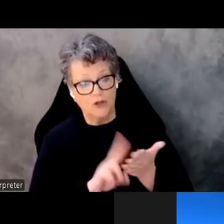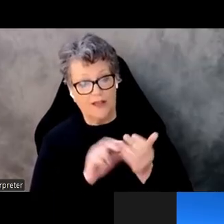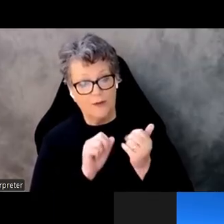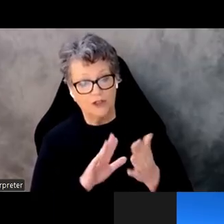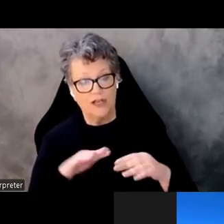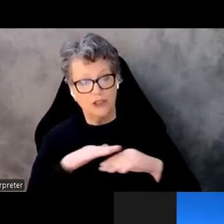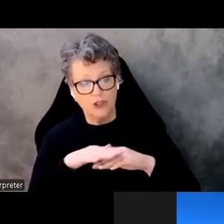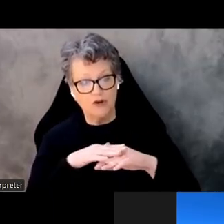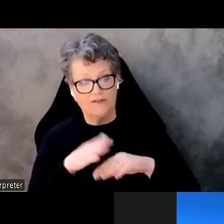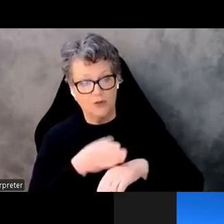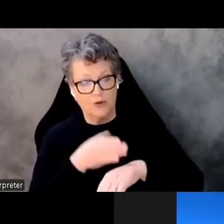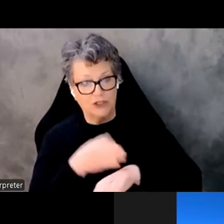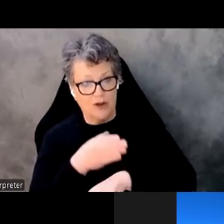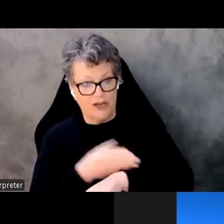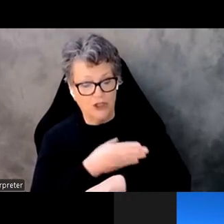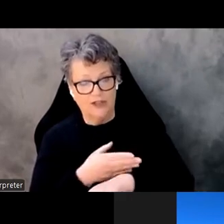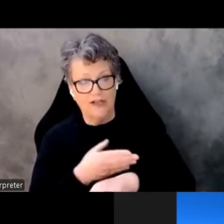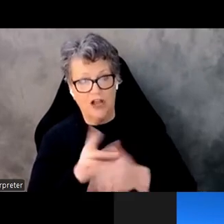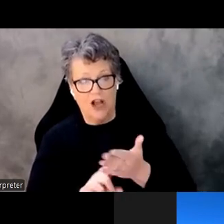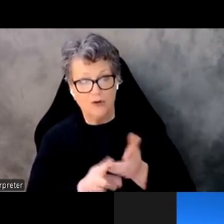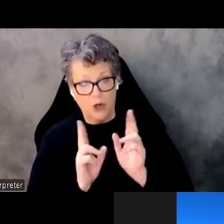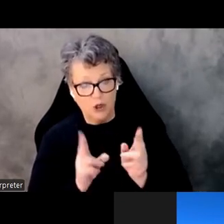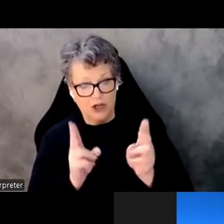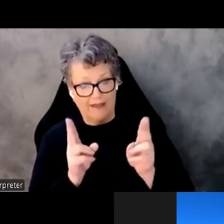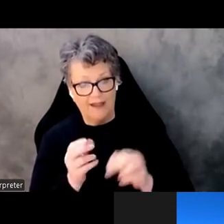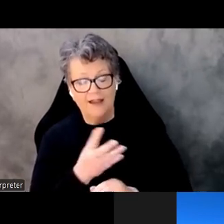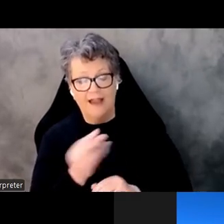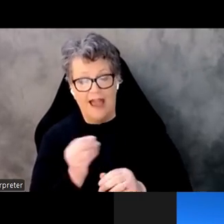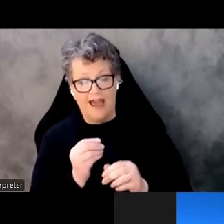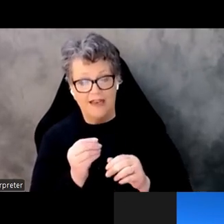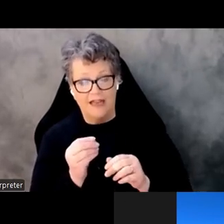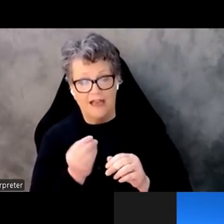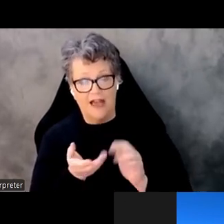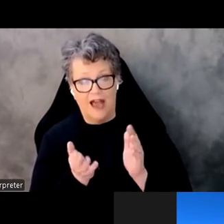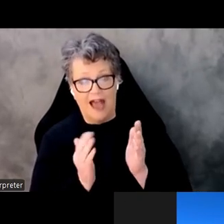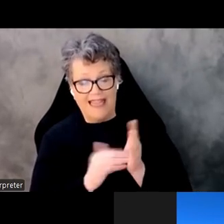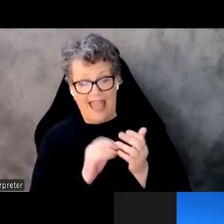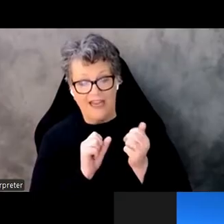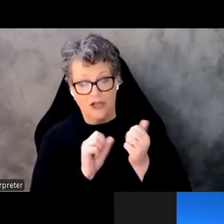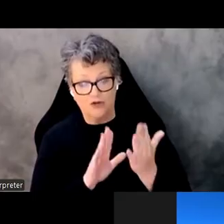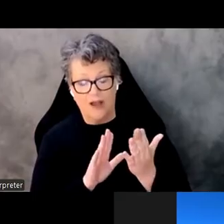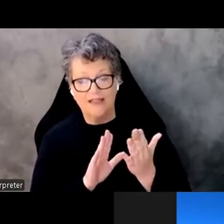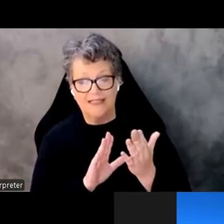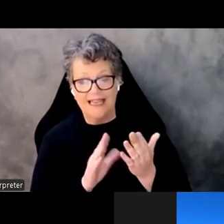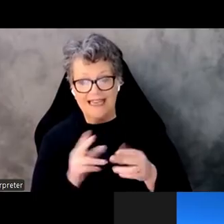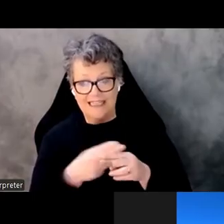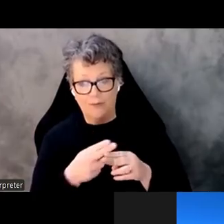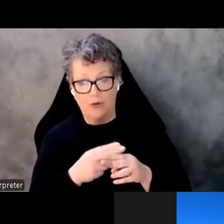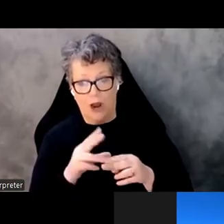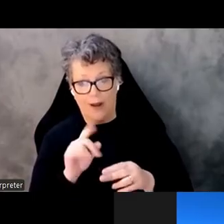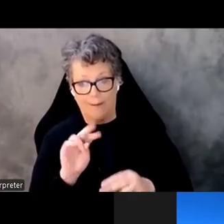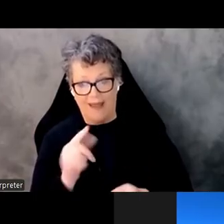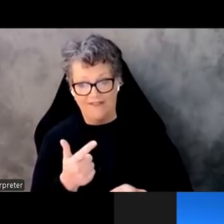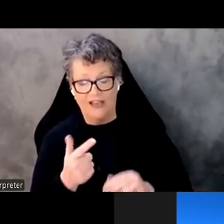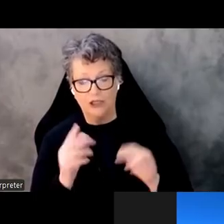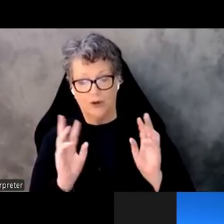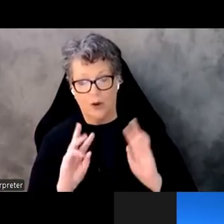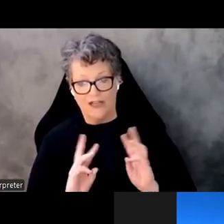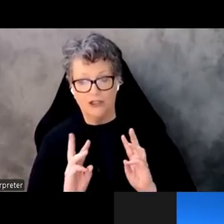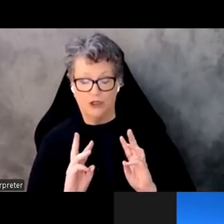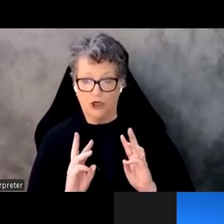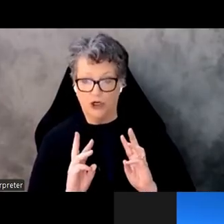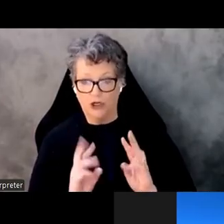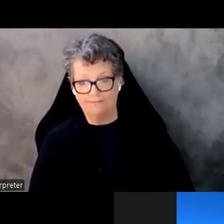surface restoration locations urgently and redress temporary paving during winter moratorium as